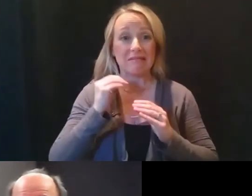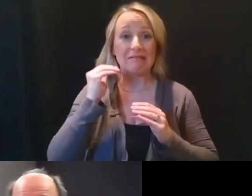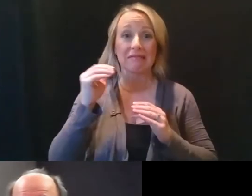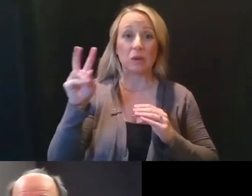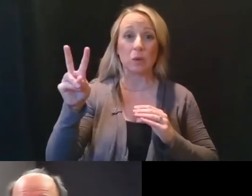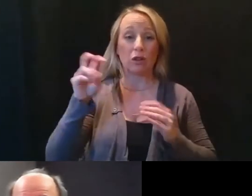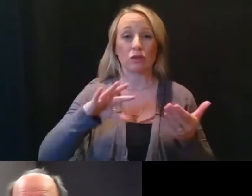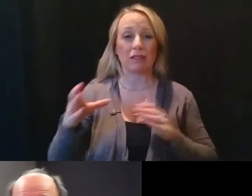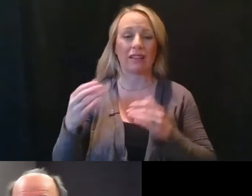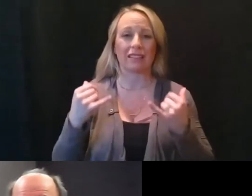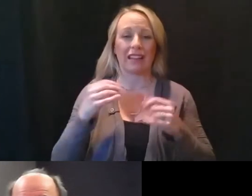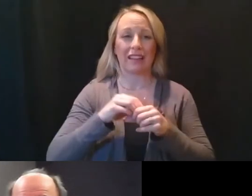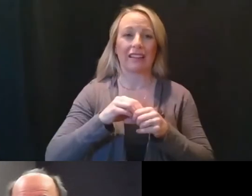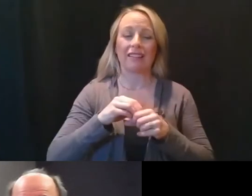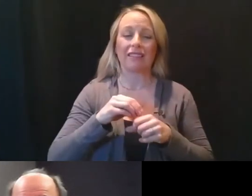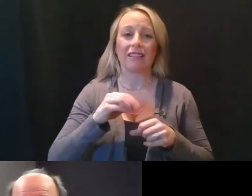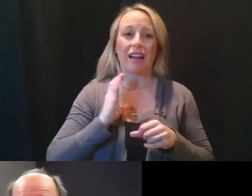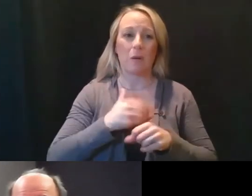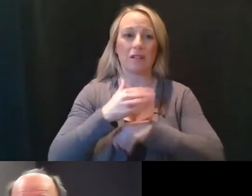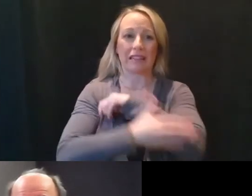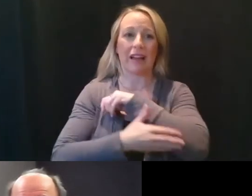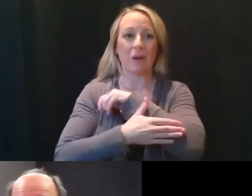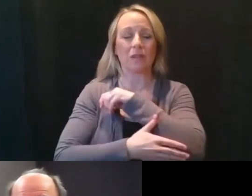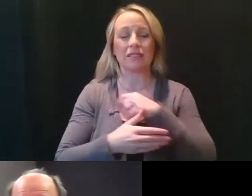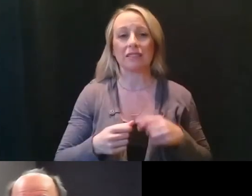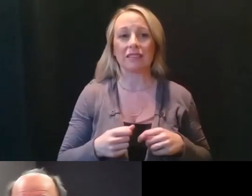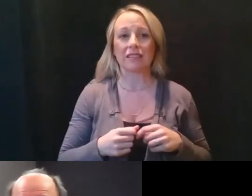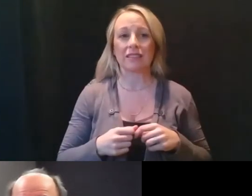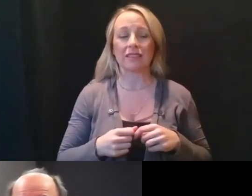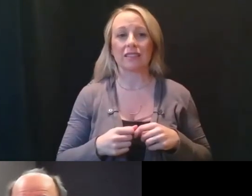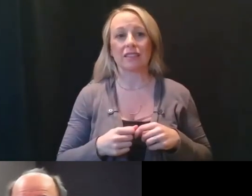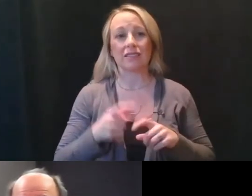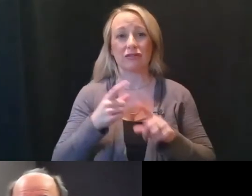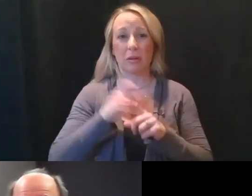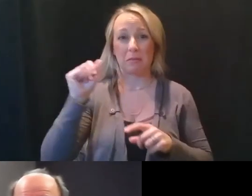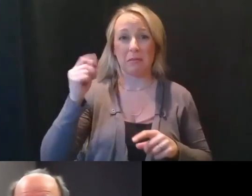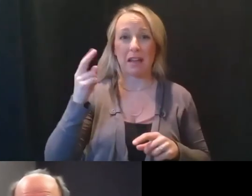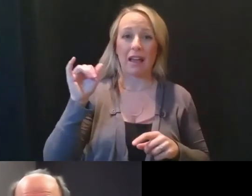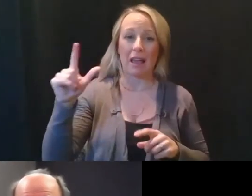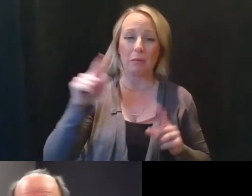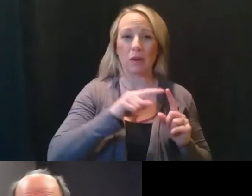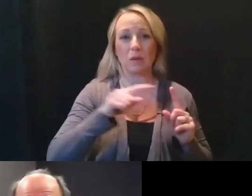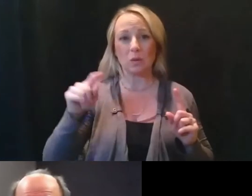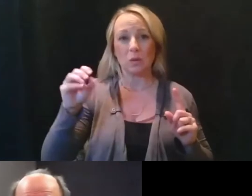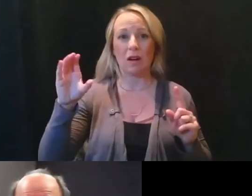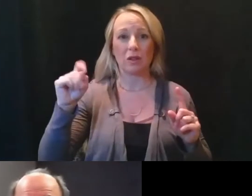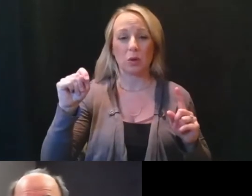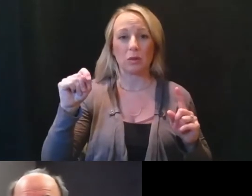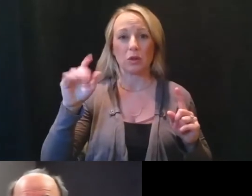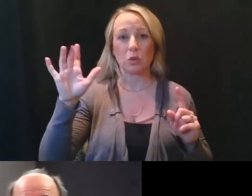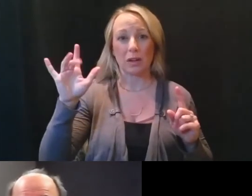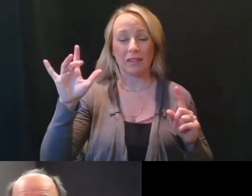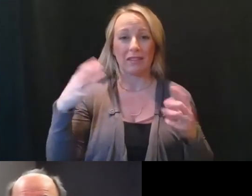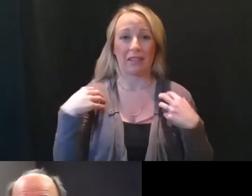today. Just for some context, we have from April until October 25th, the health